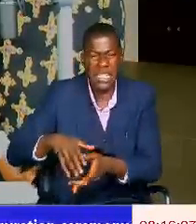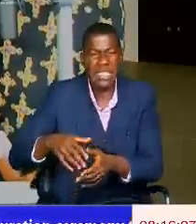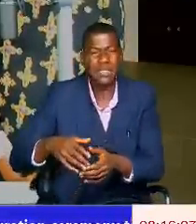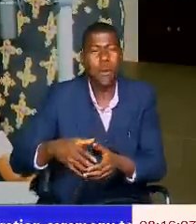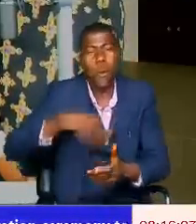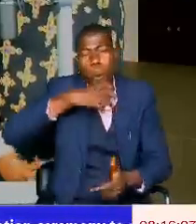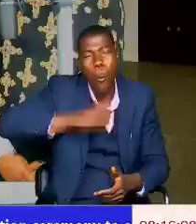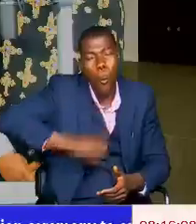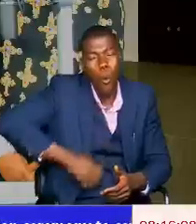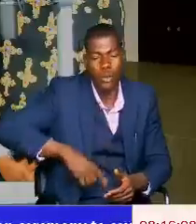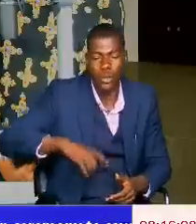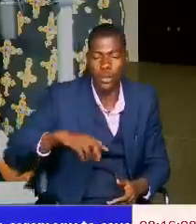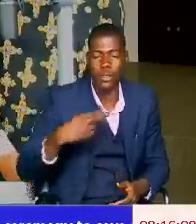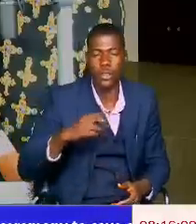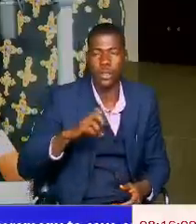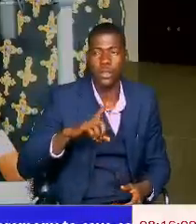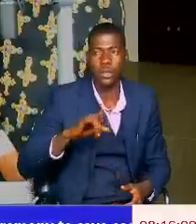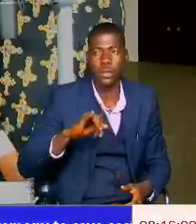a very long time.